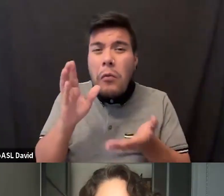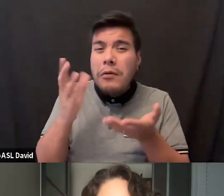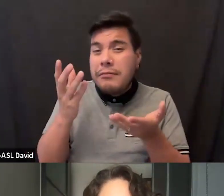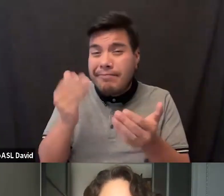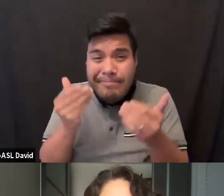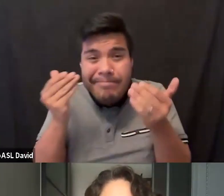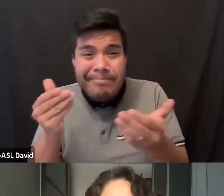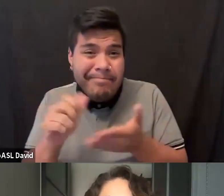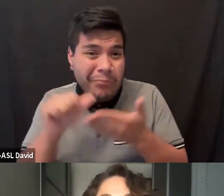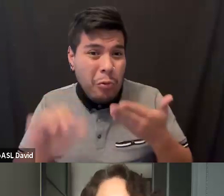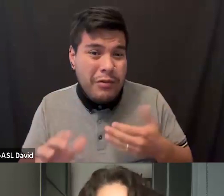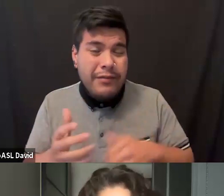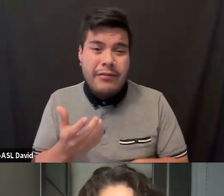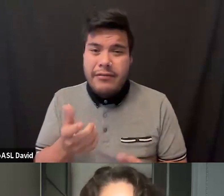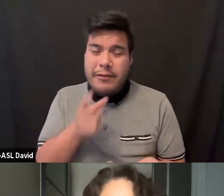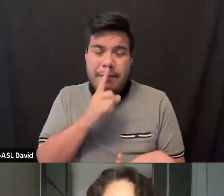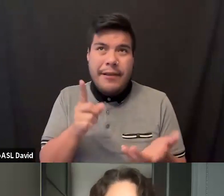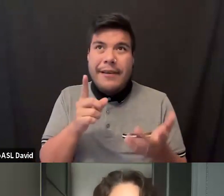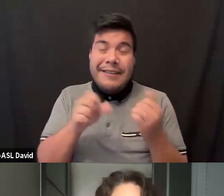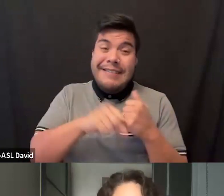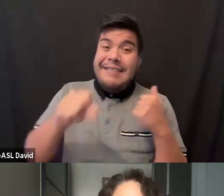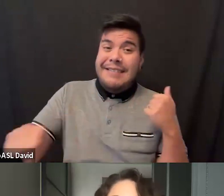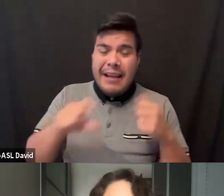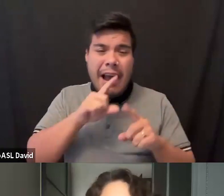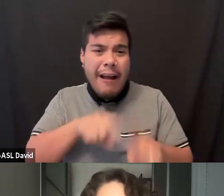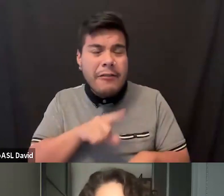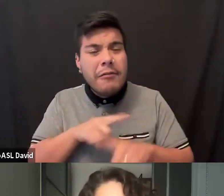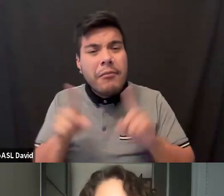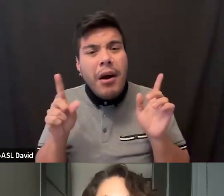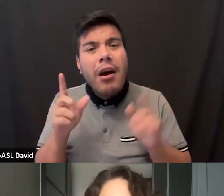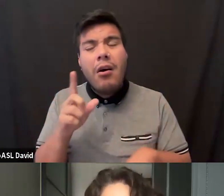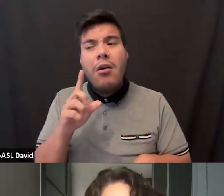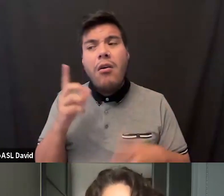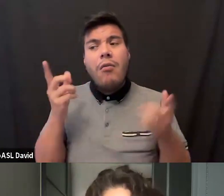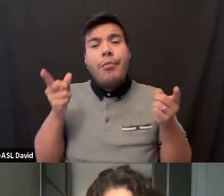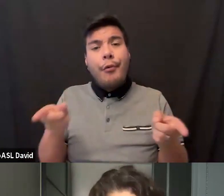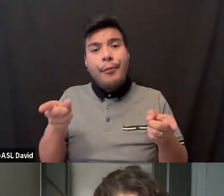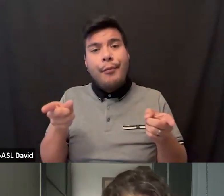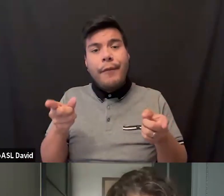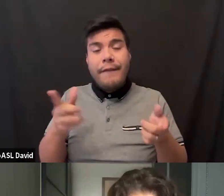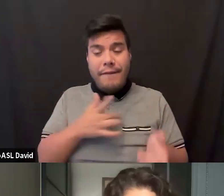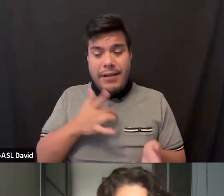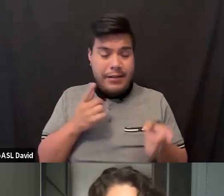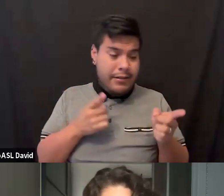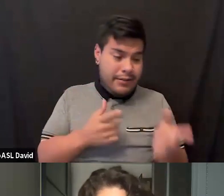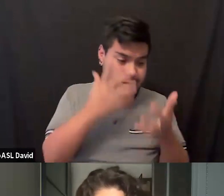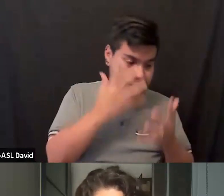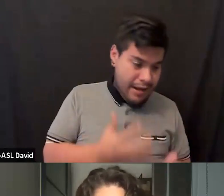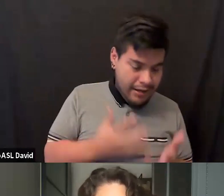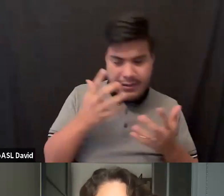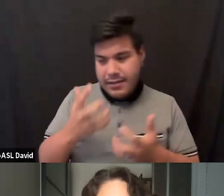abortion. So very long answer, but when I was feeling these two feelings, sadness